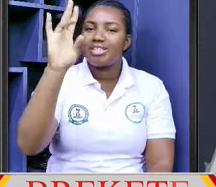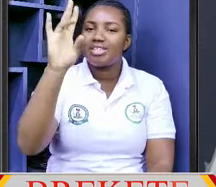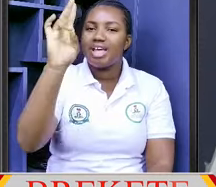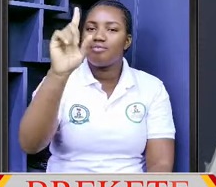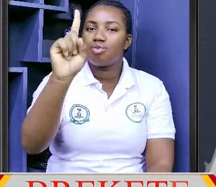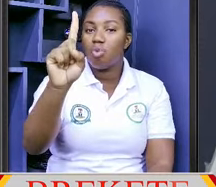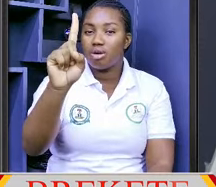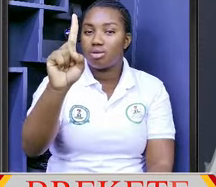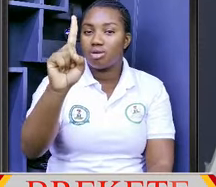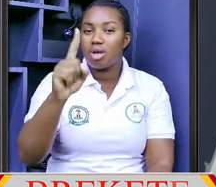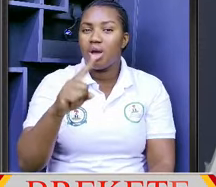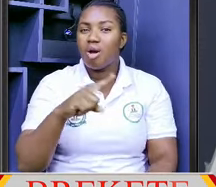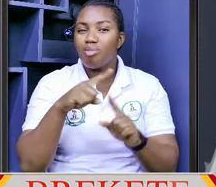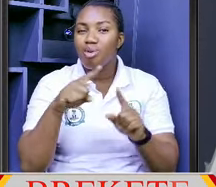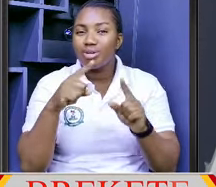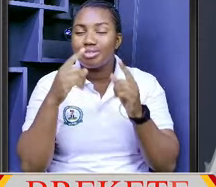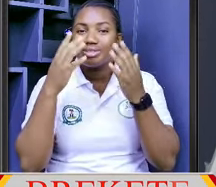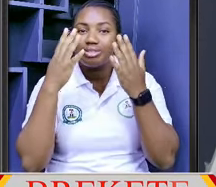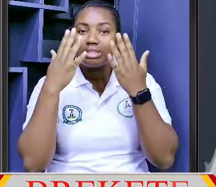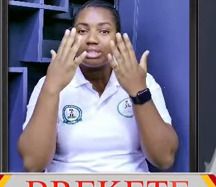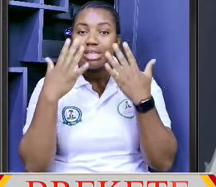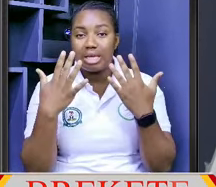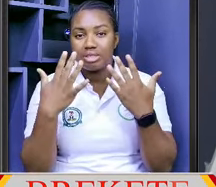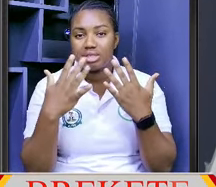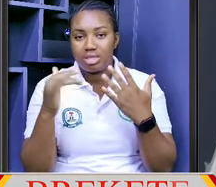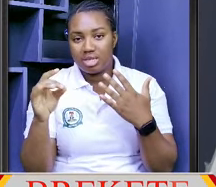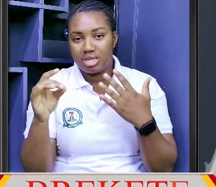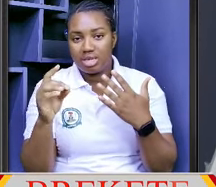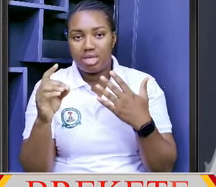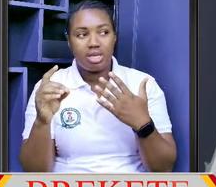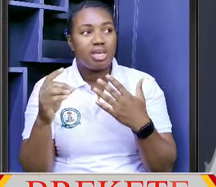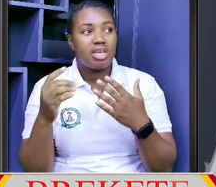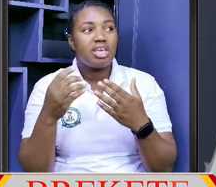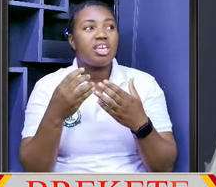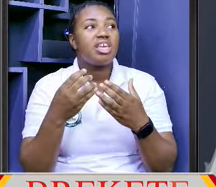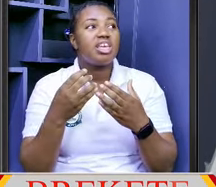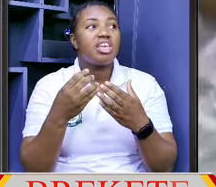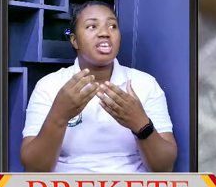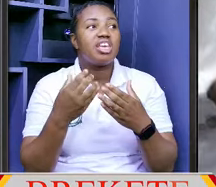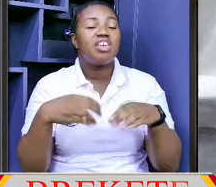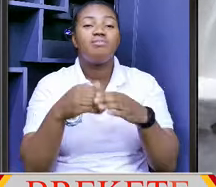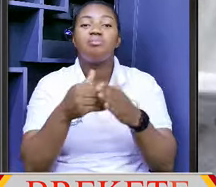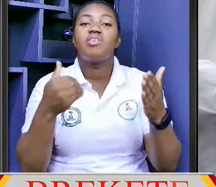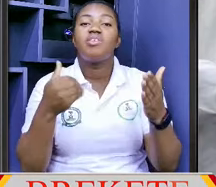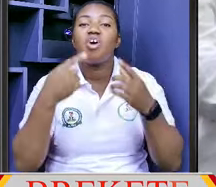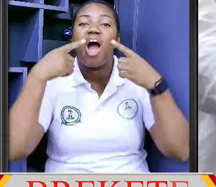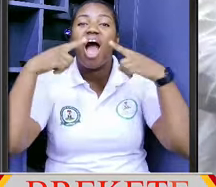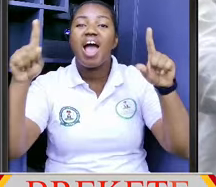00 51 54 35 71. Unfortunately, I be fortunately, even before announcing the account number,